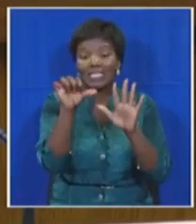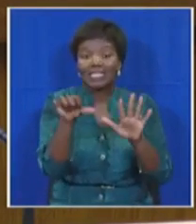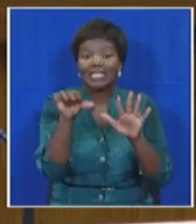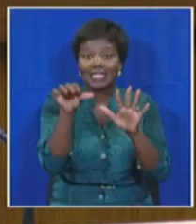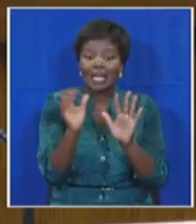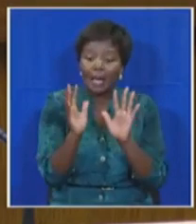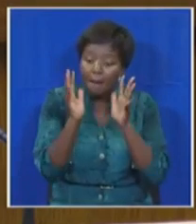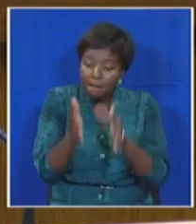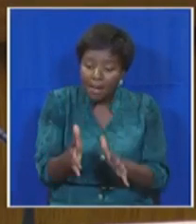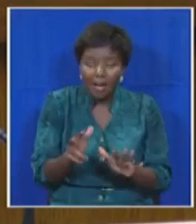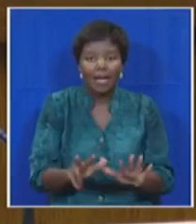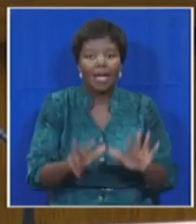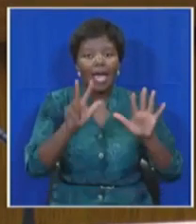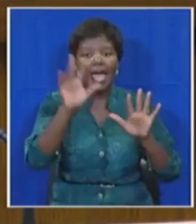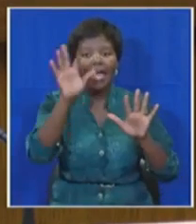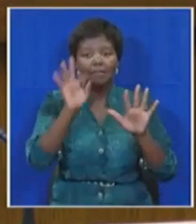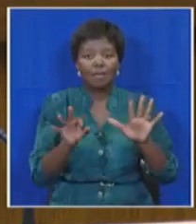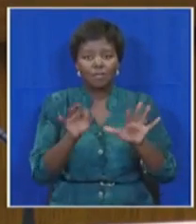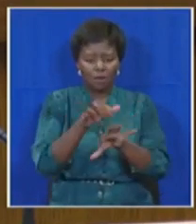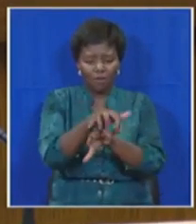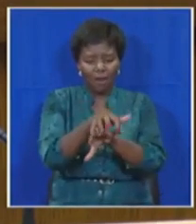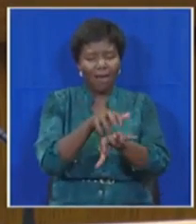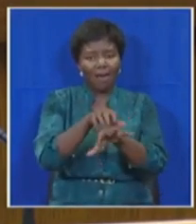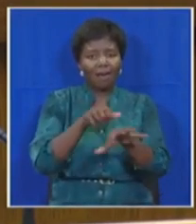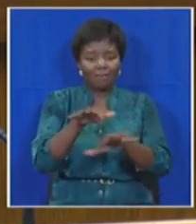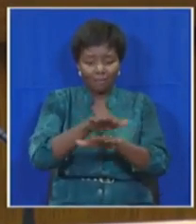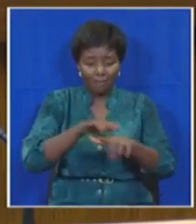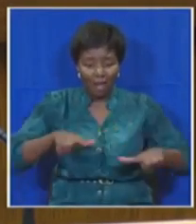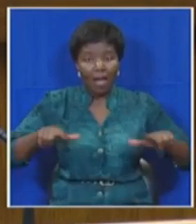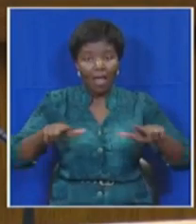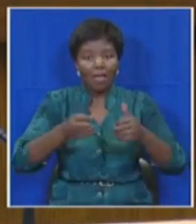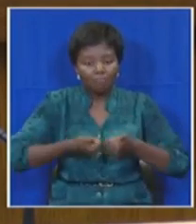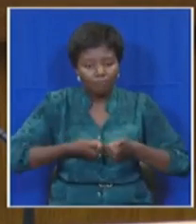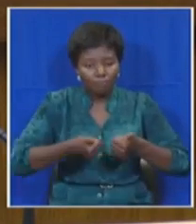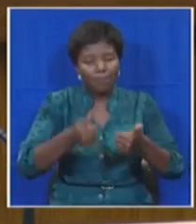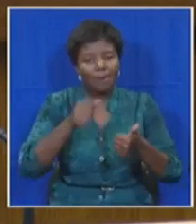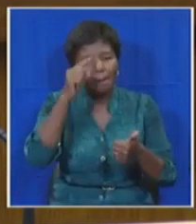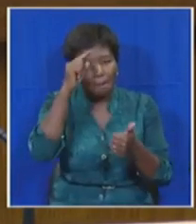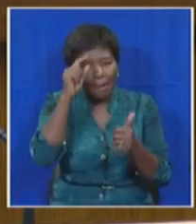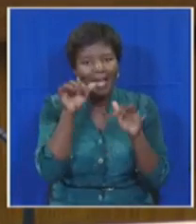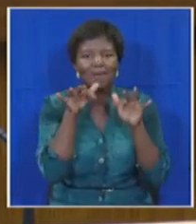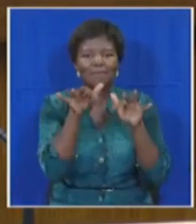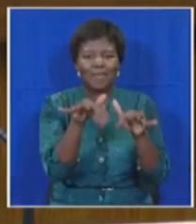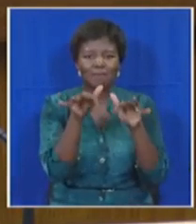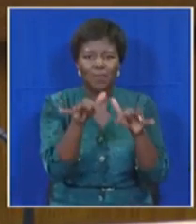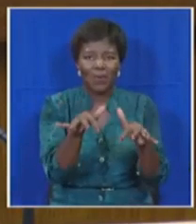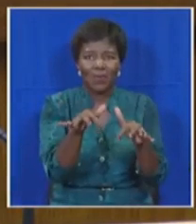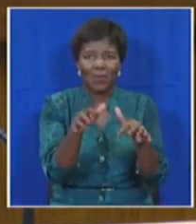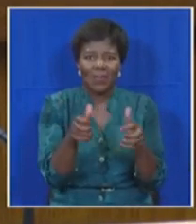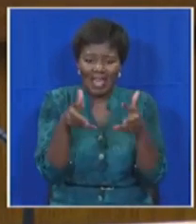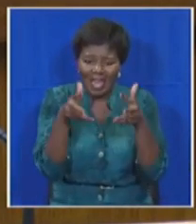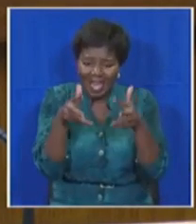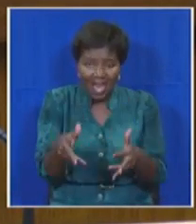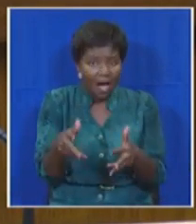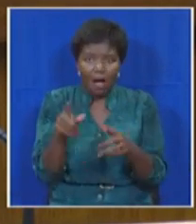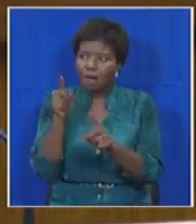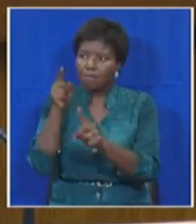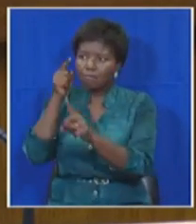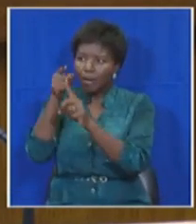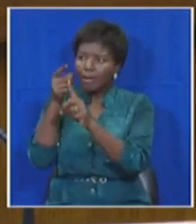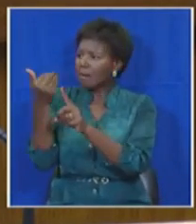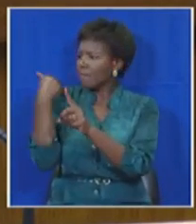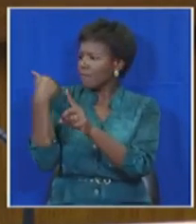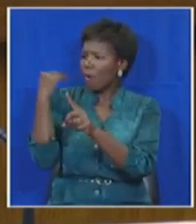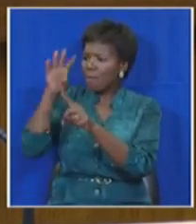8% of agricultural land was transferred to black South Africans, falling way short of the ANC's own